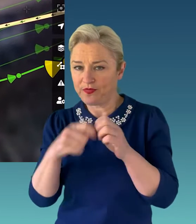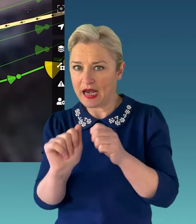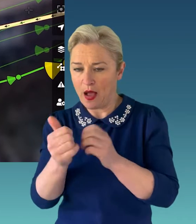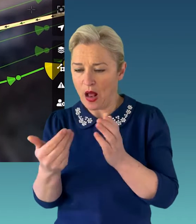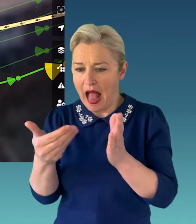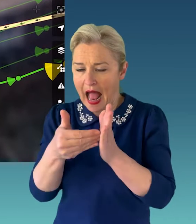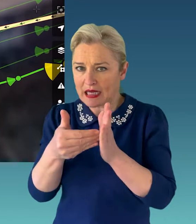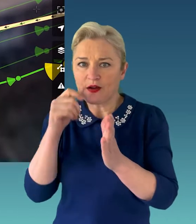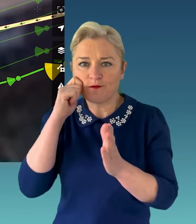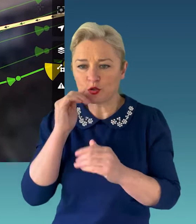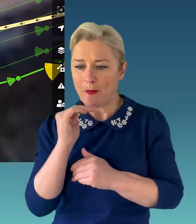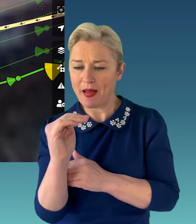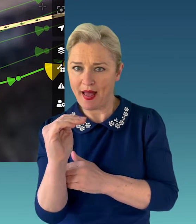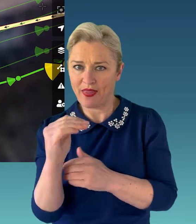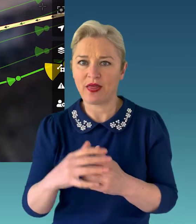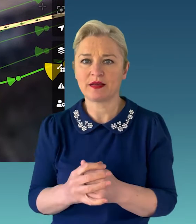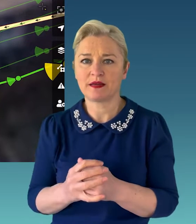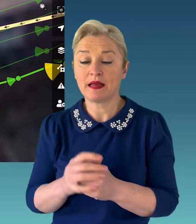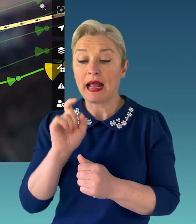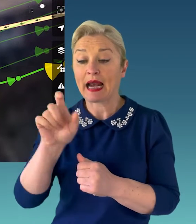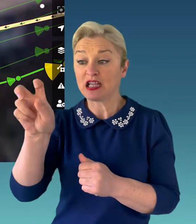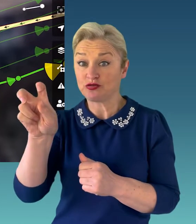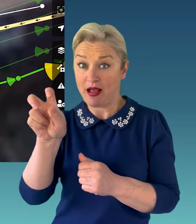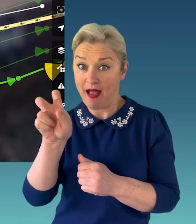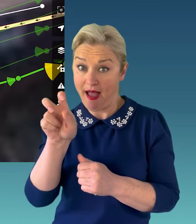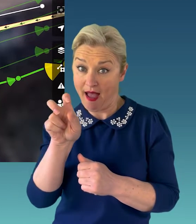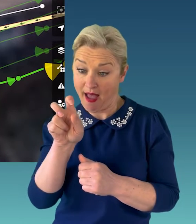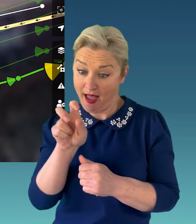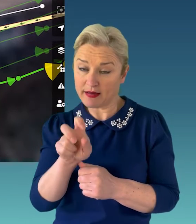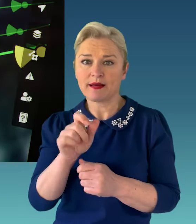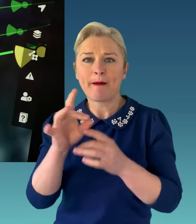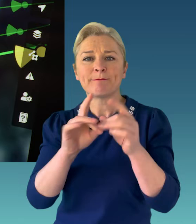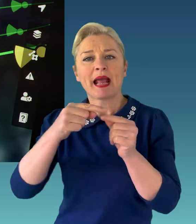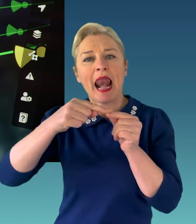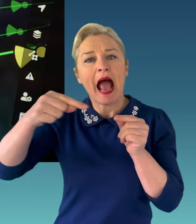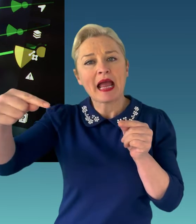the footpath. Click and drag to draw the line,